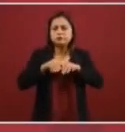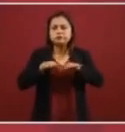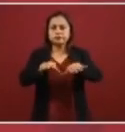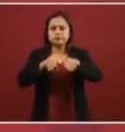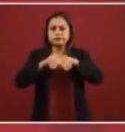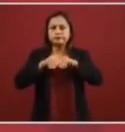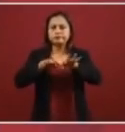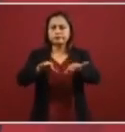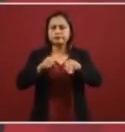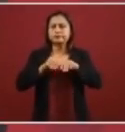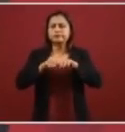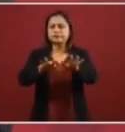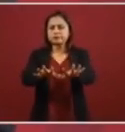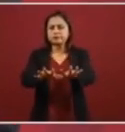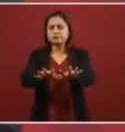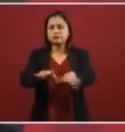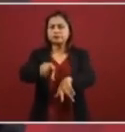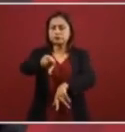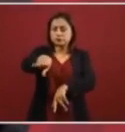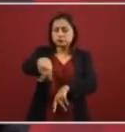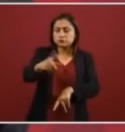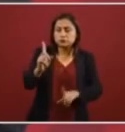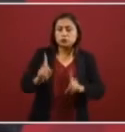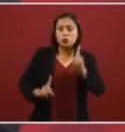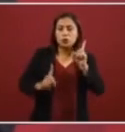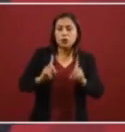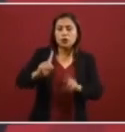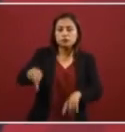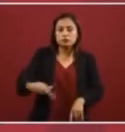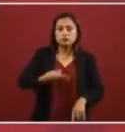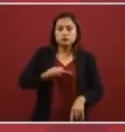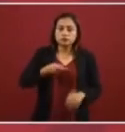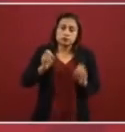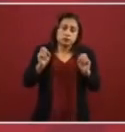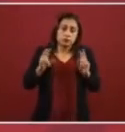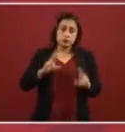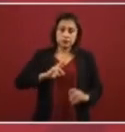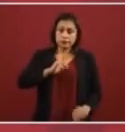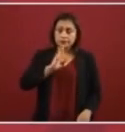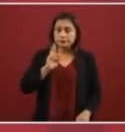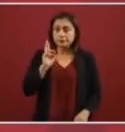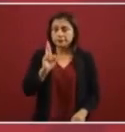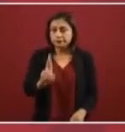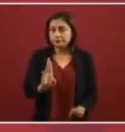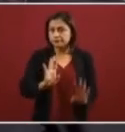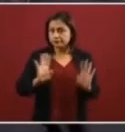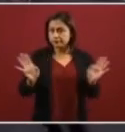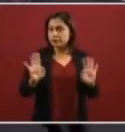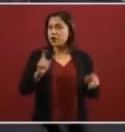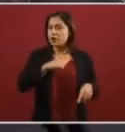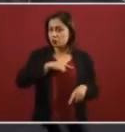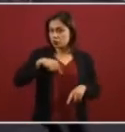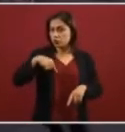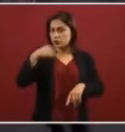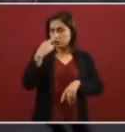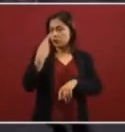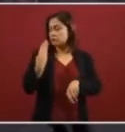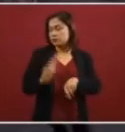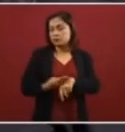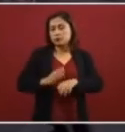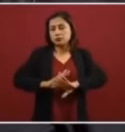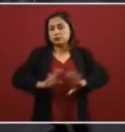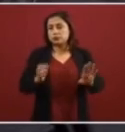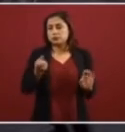de contestar todas las preguntas and to ask all answer all the questions nuestra